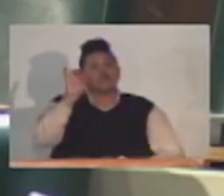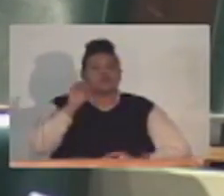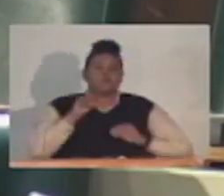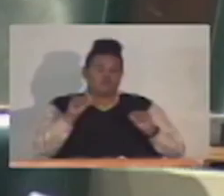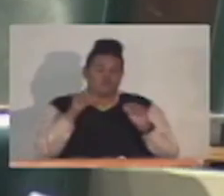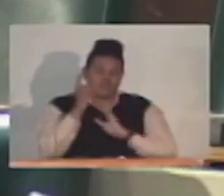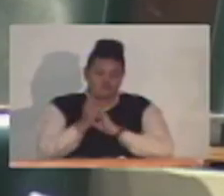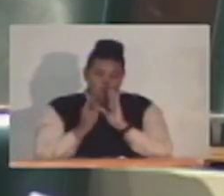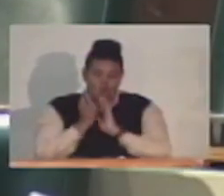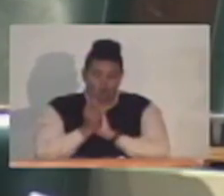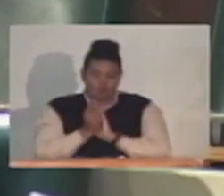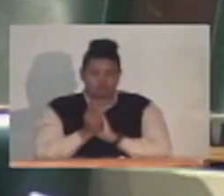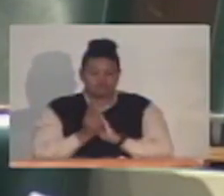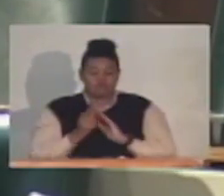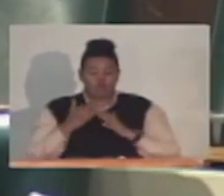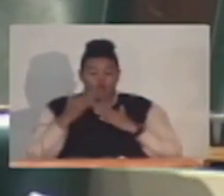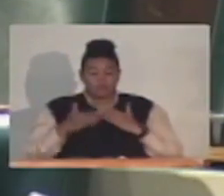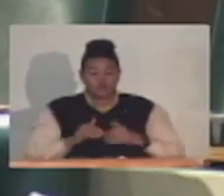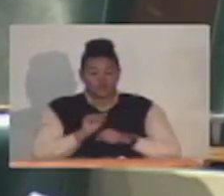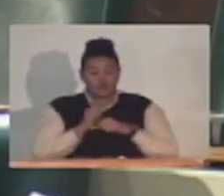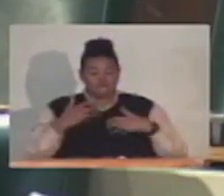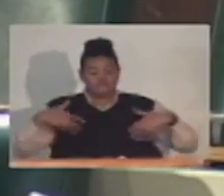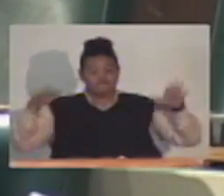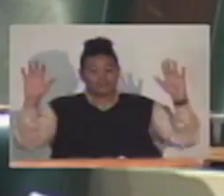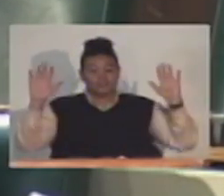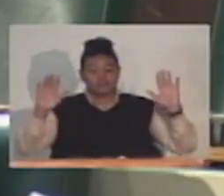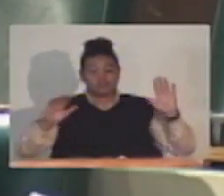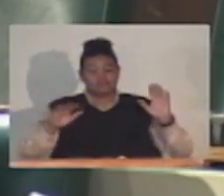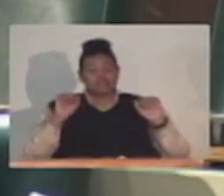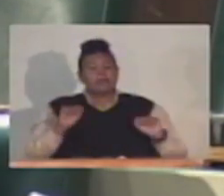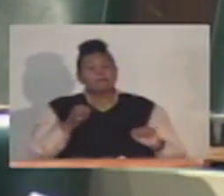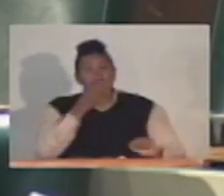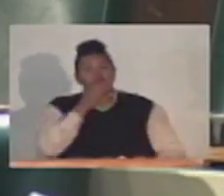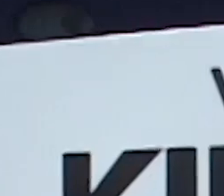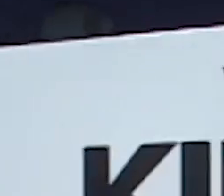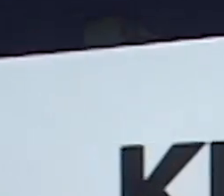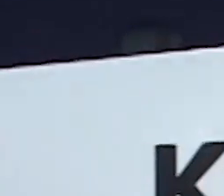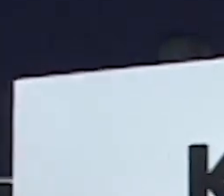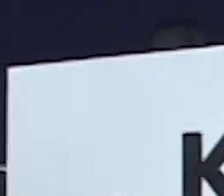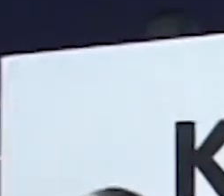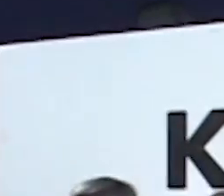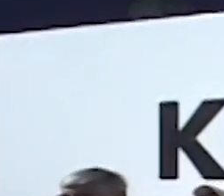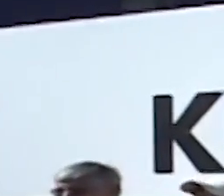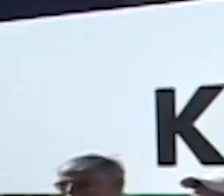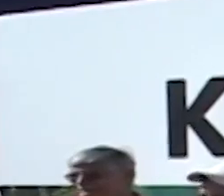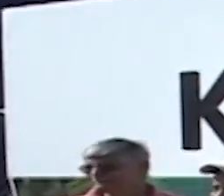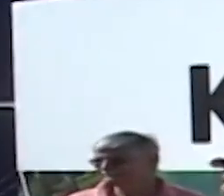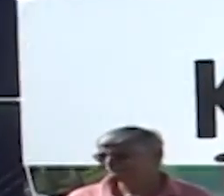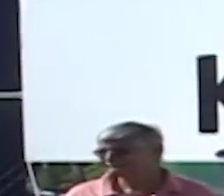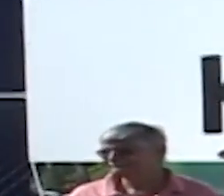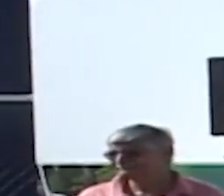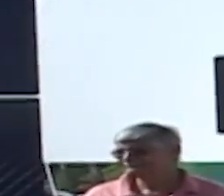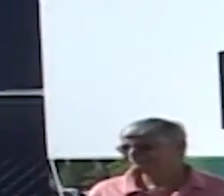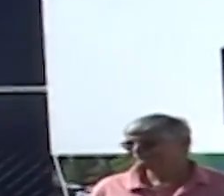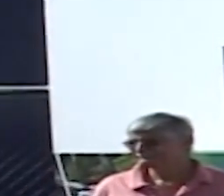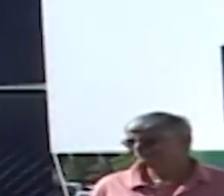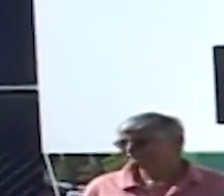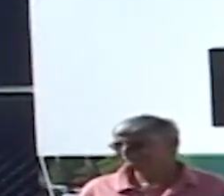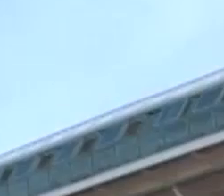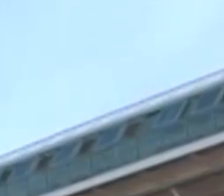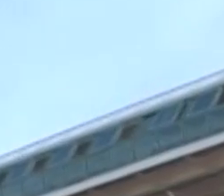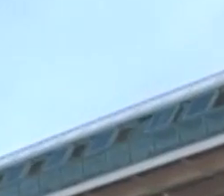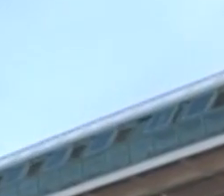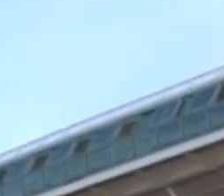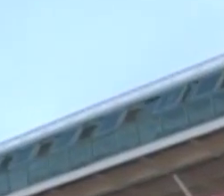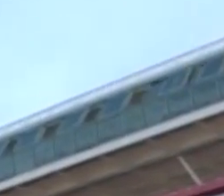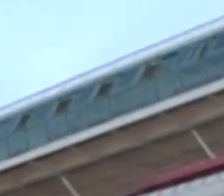second phases, capacity will move from 2.3 to 3.5 million TEUs. Cruise shipping is also being targeted by the Ministry of